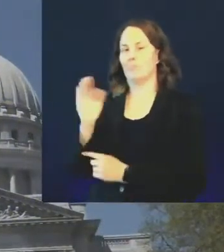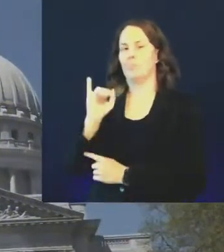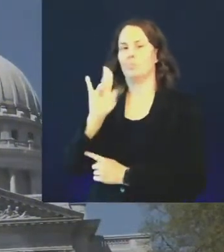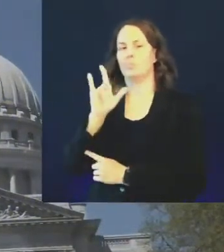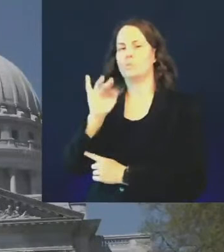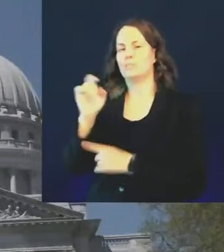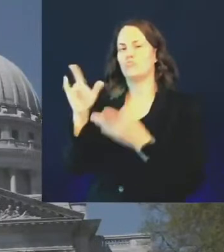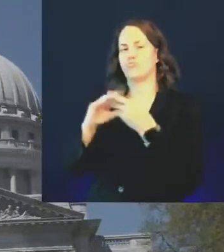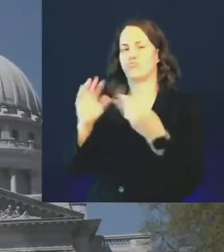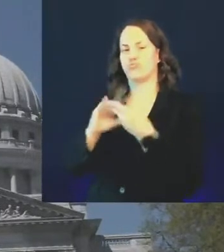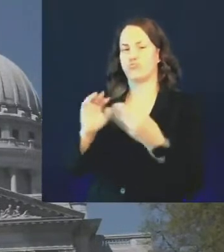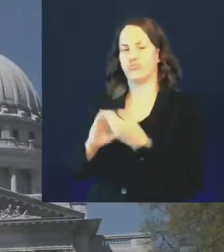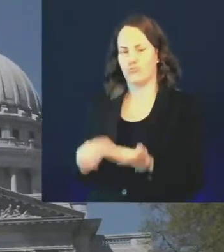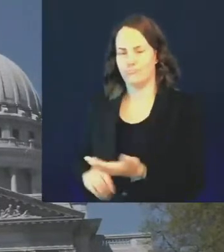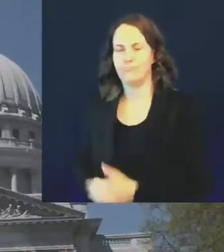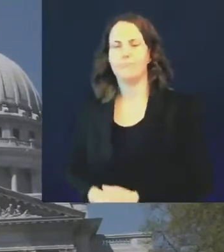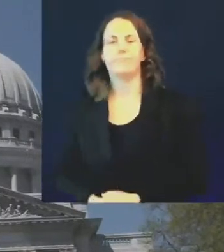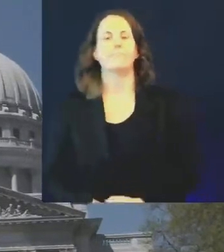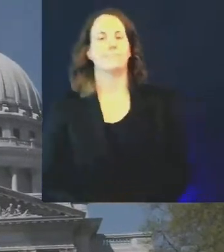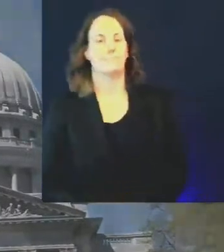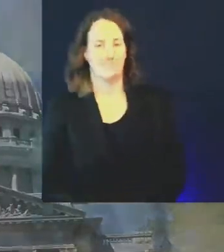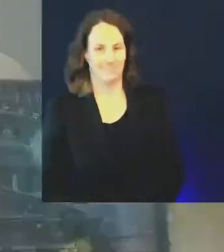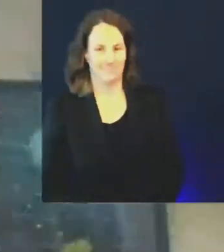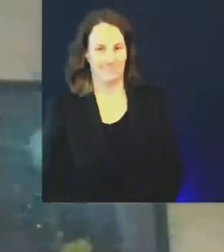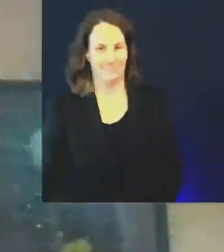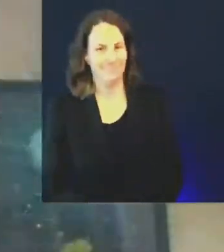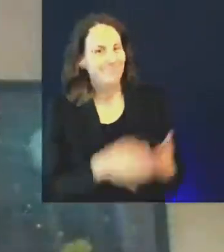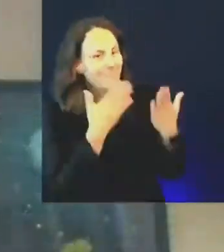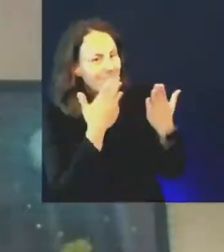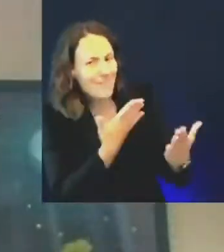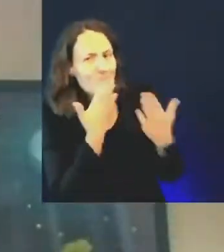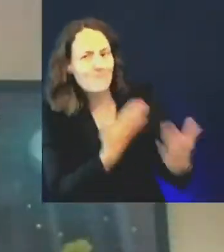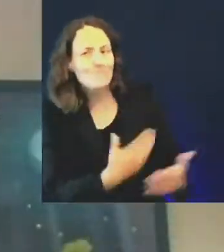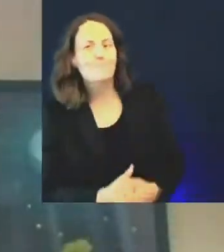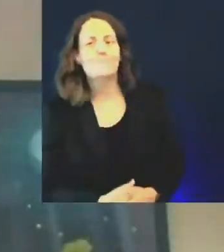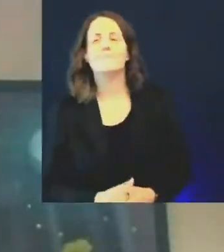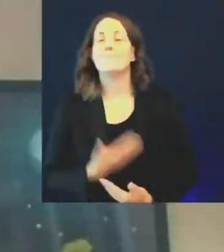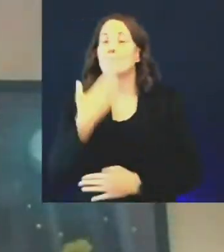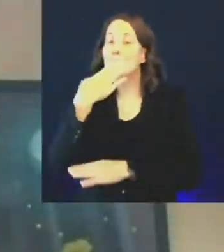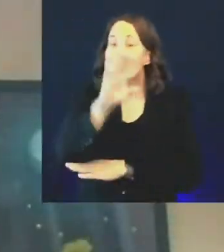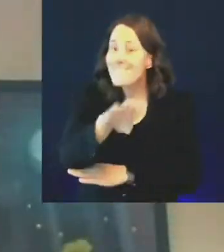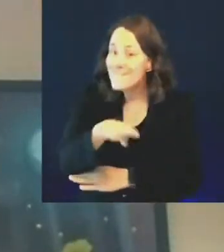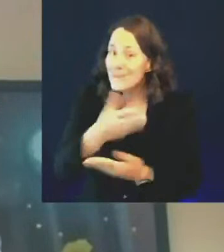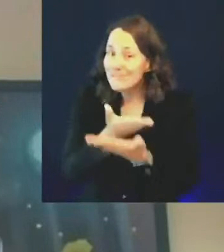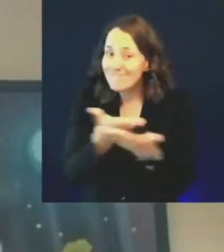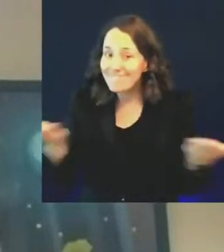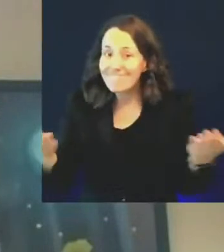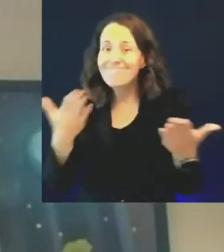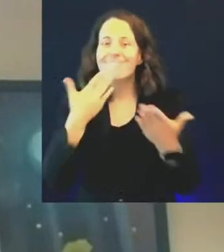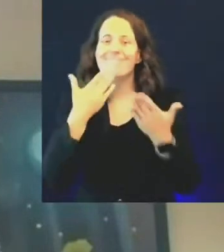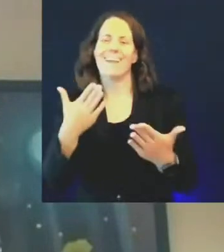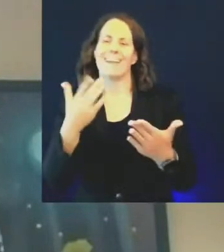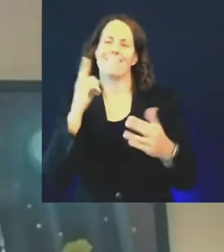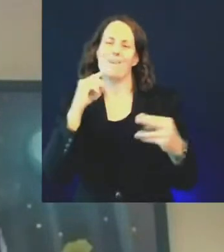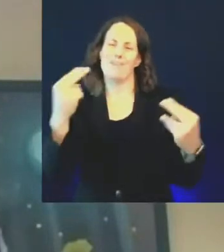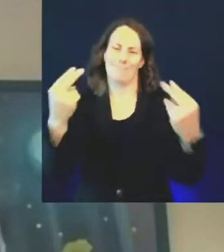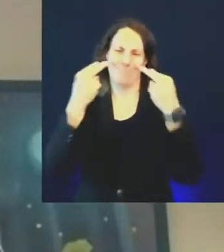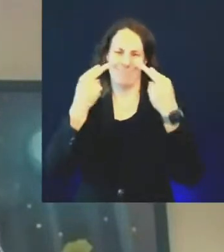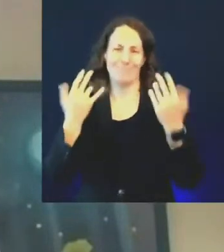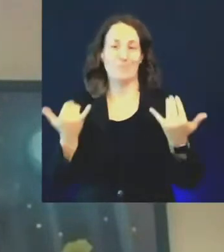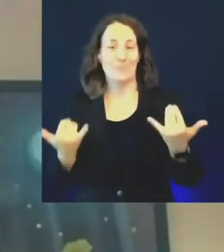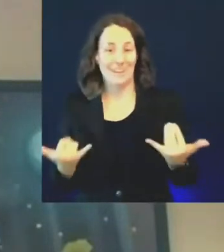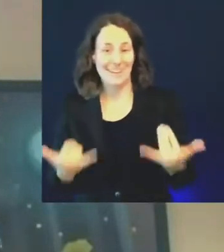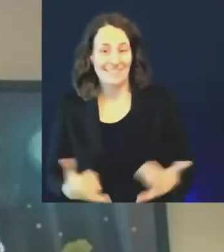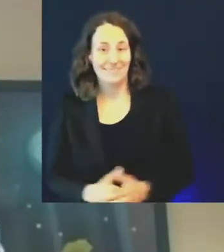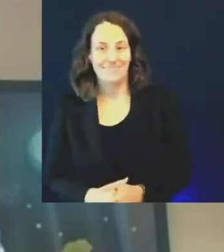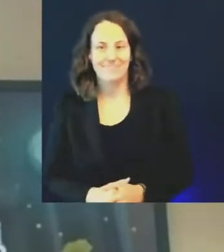Dijk. Thank you, Elizabeth. Good afternoon, and thank you all for joining us today. Today, I'm going to